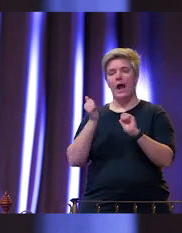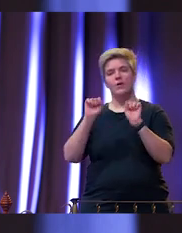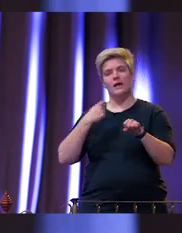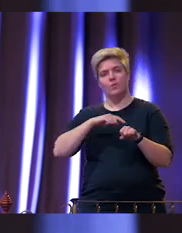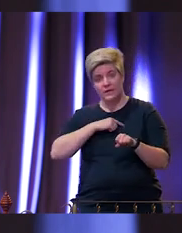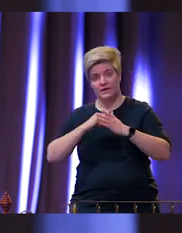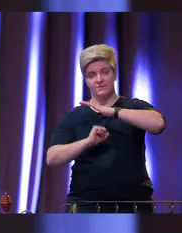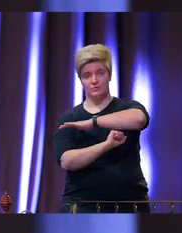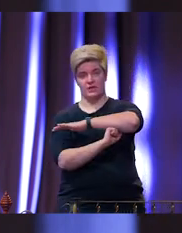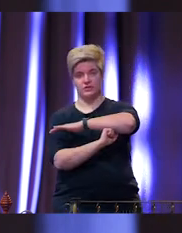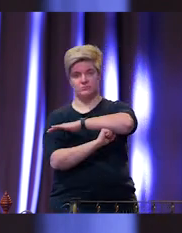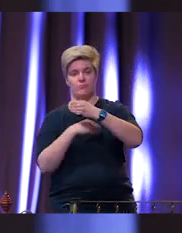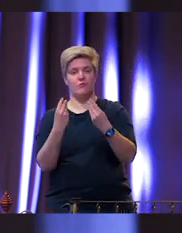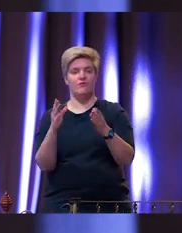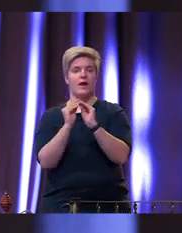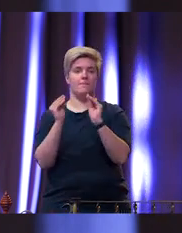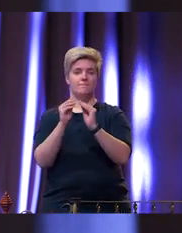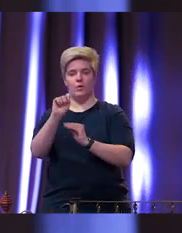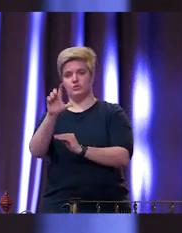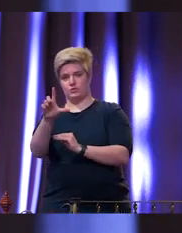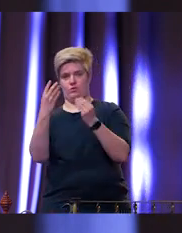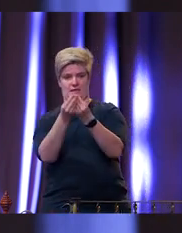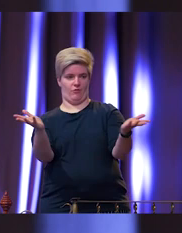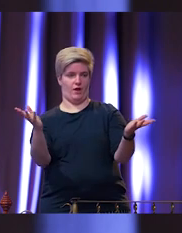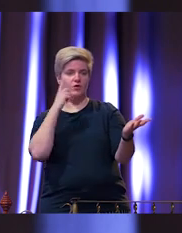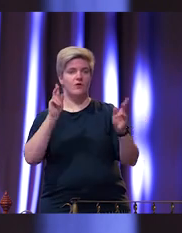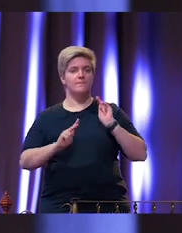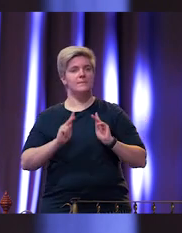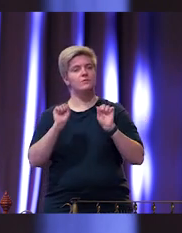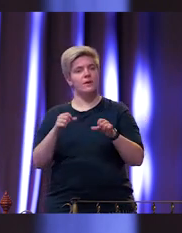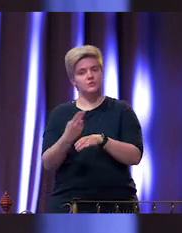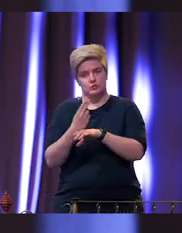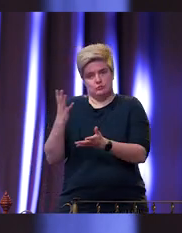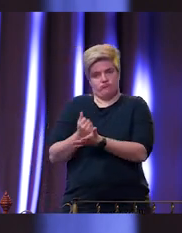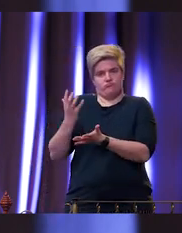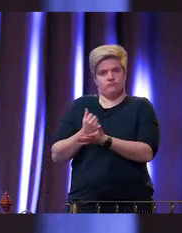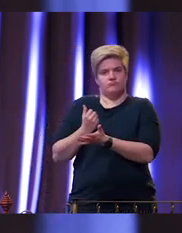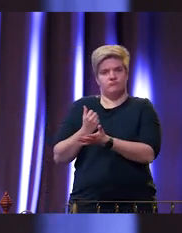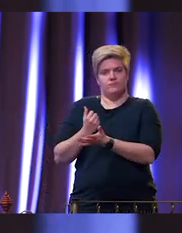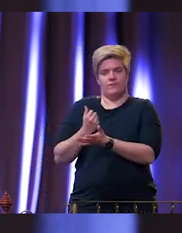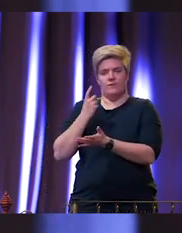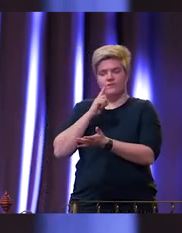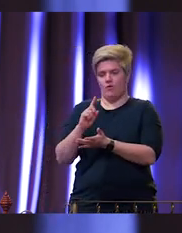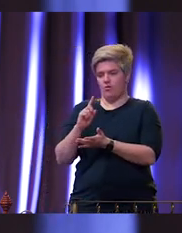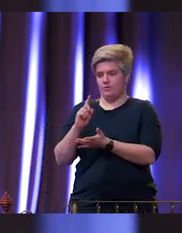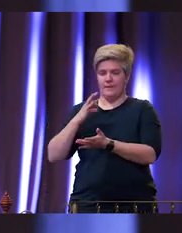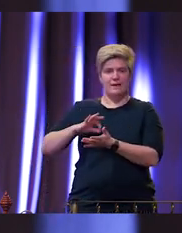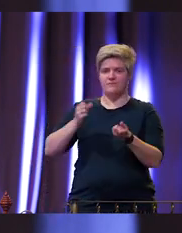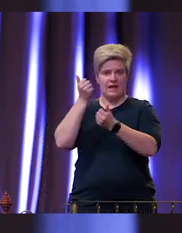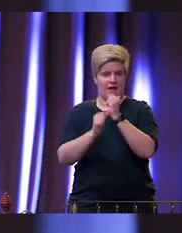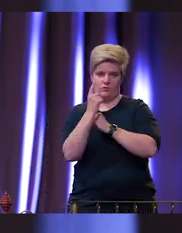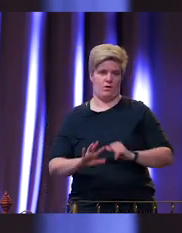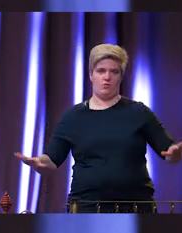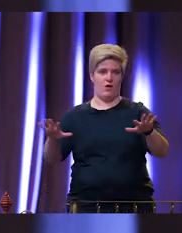foundation provide more tools out there for folks to be able to use those tools for the benefit of everyone around? Right,